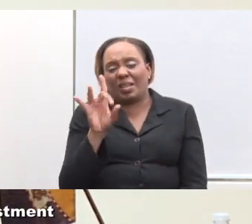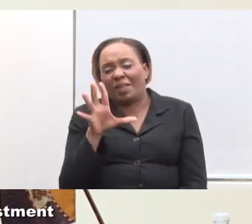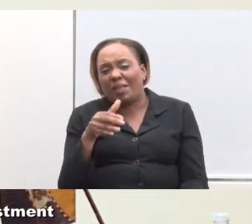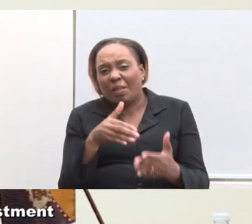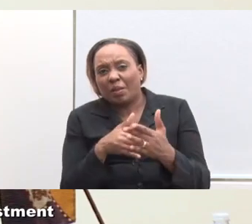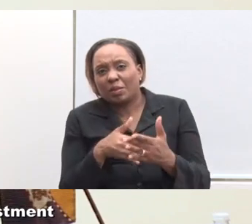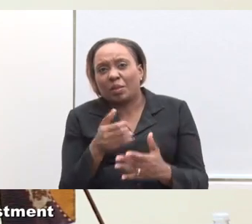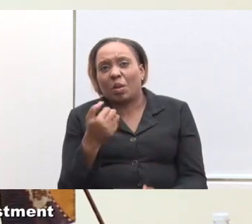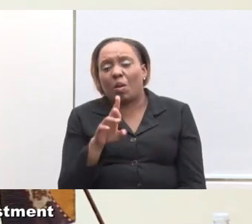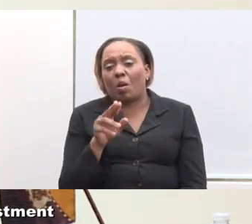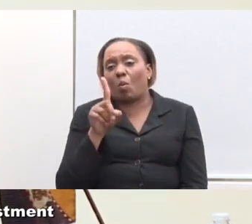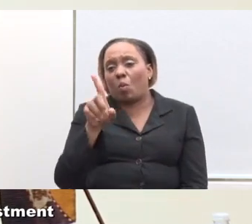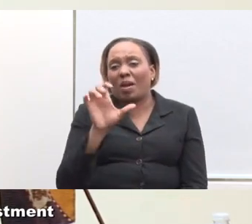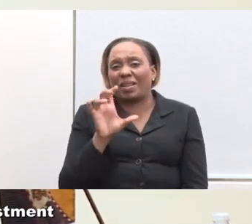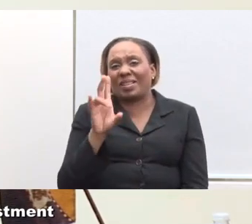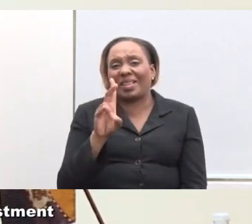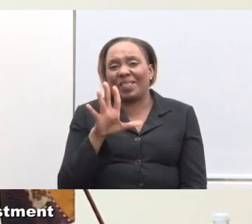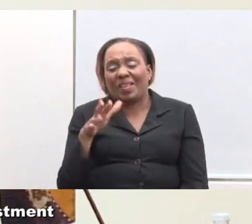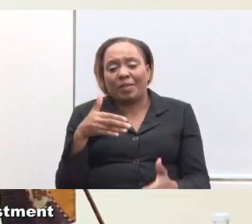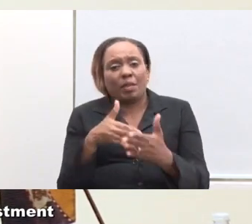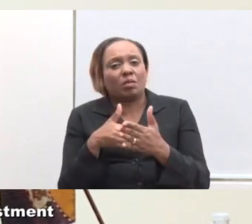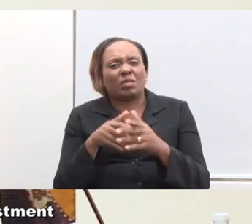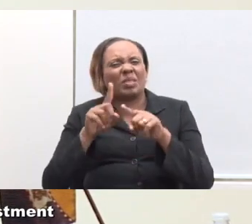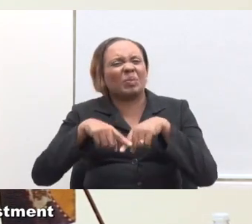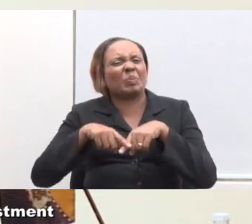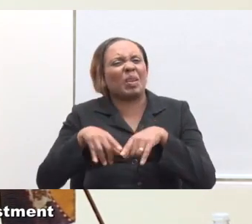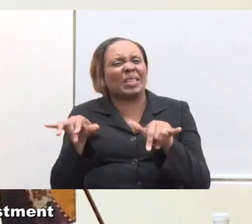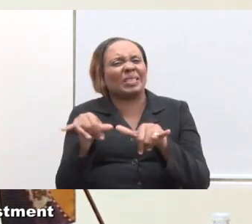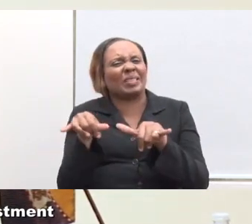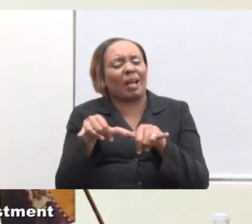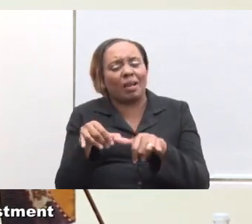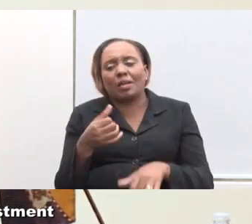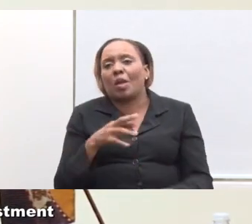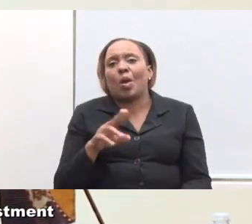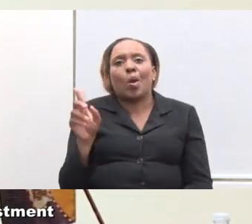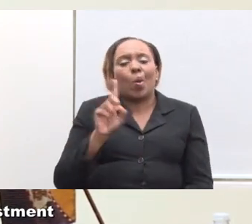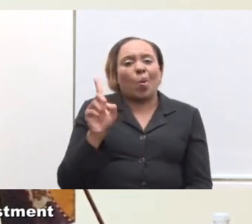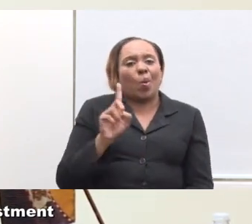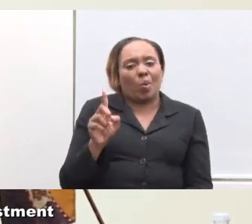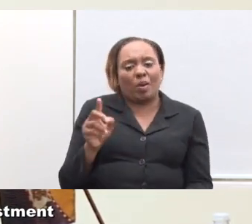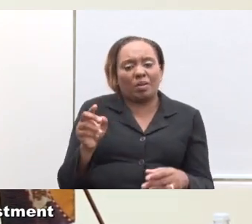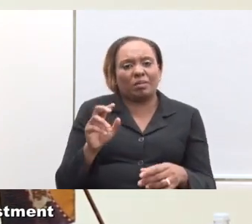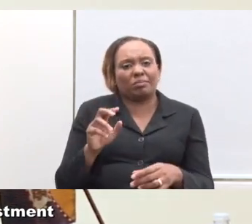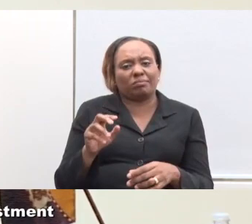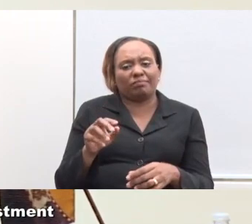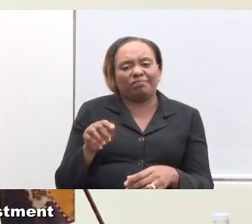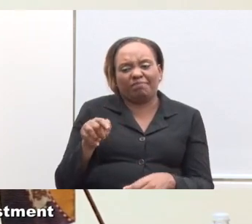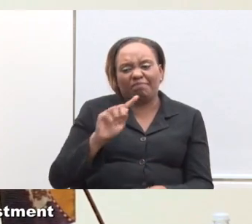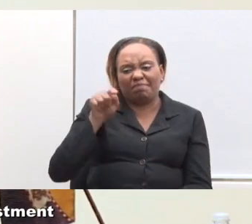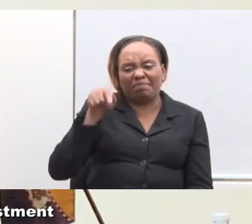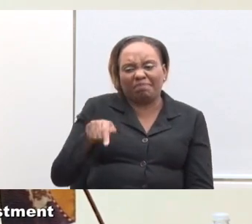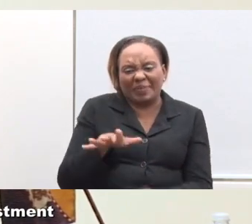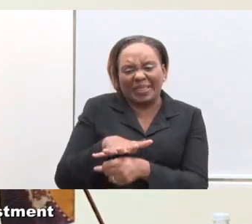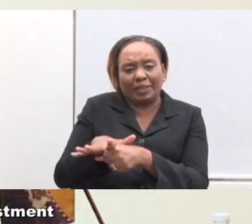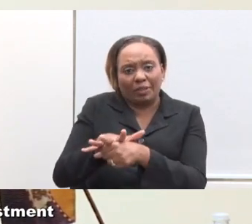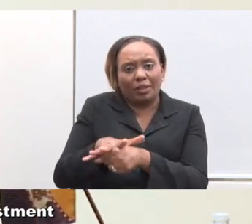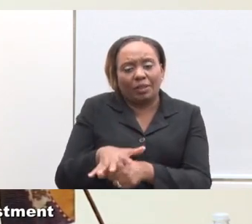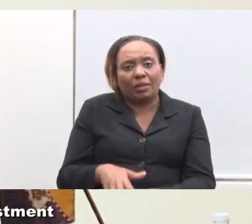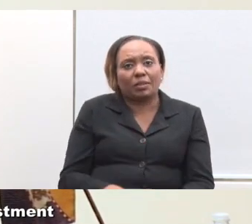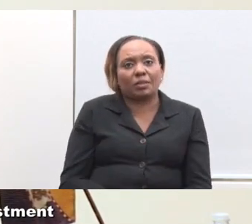or 175, depending on the size, location, etc. So that all of a